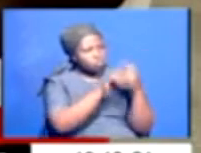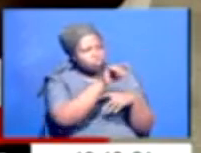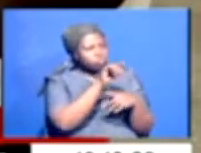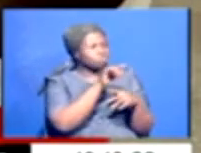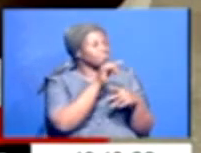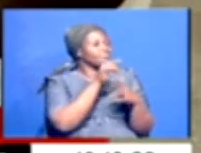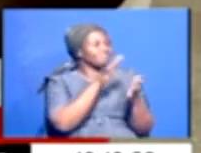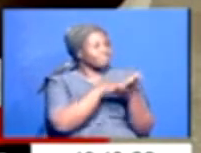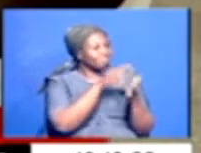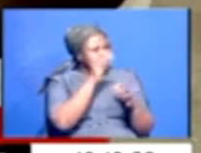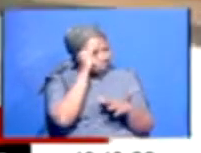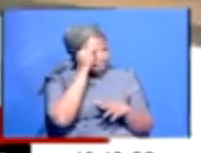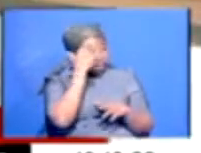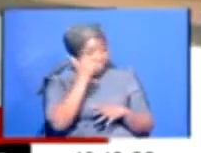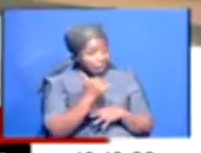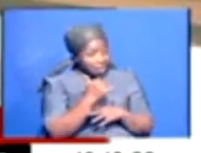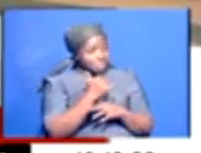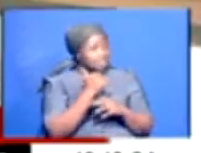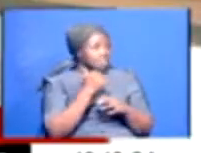in South Africa,